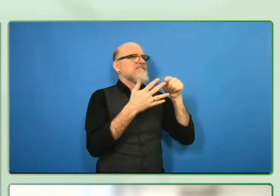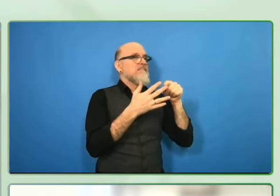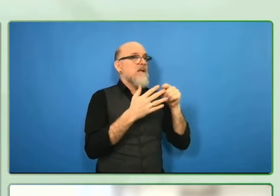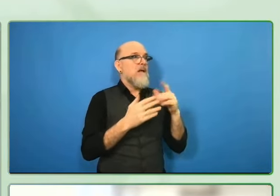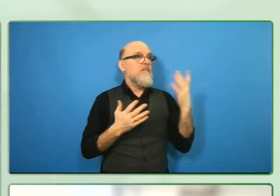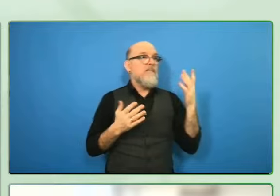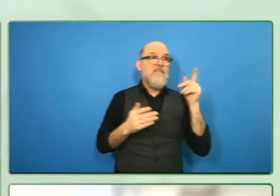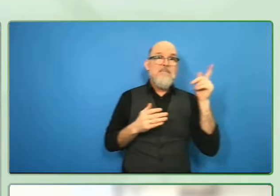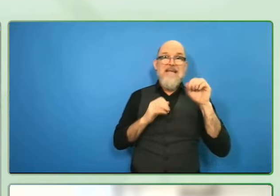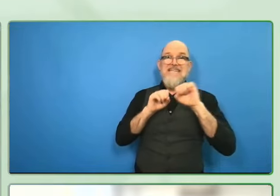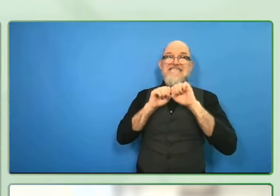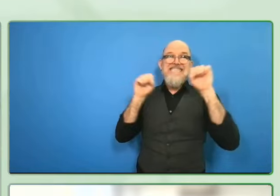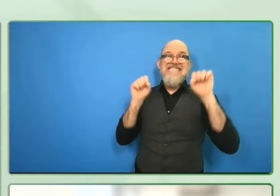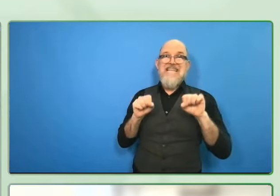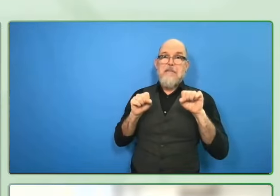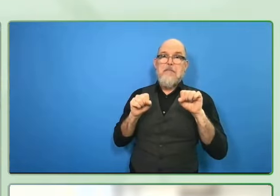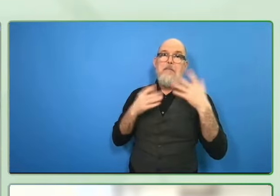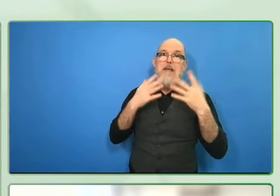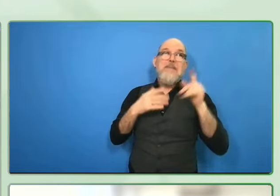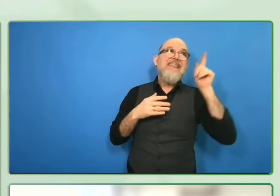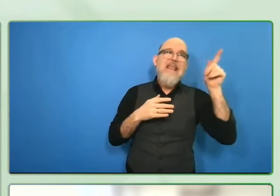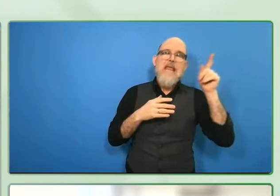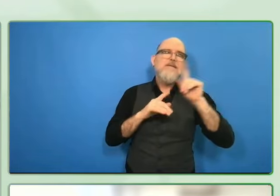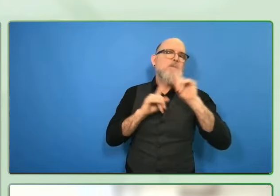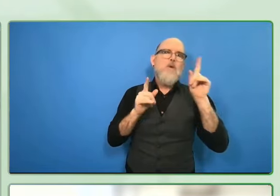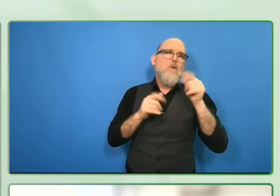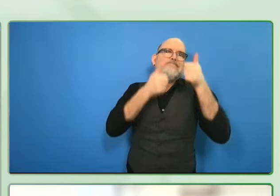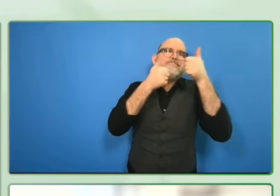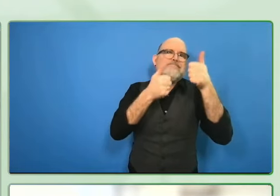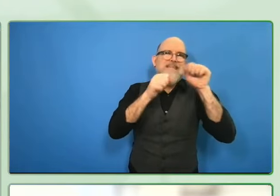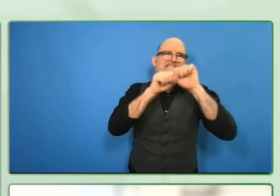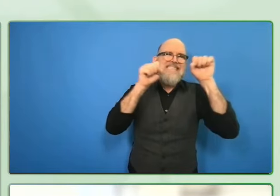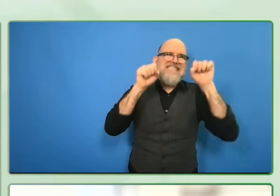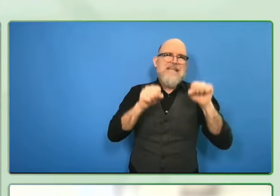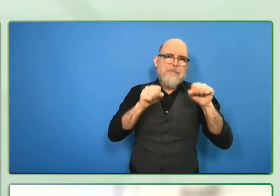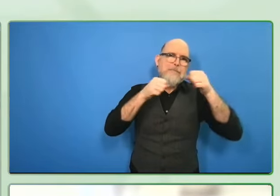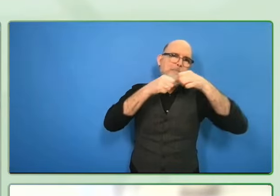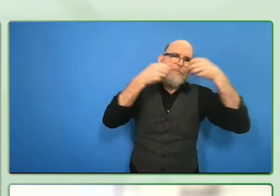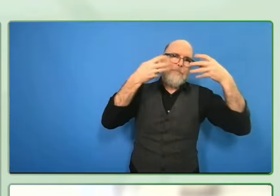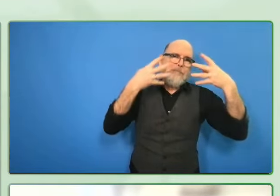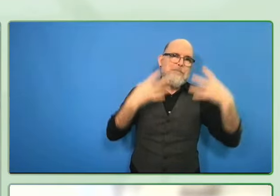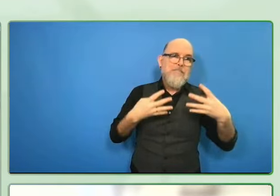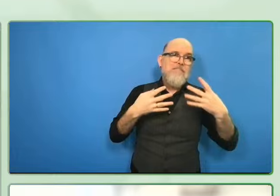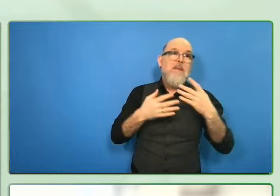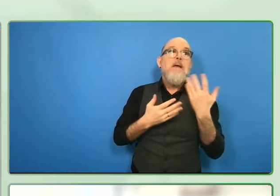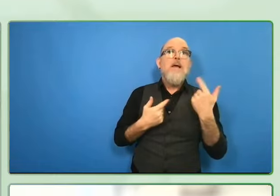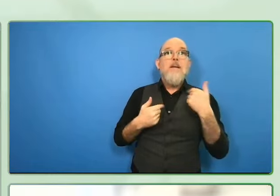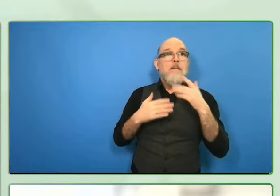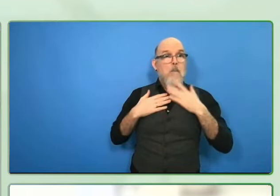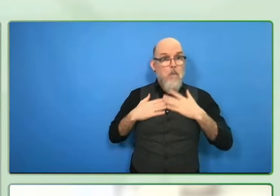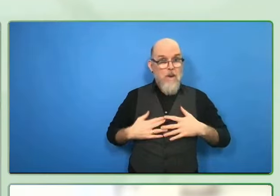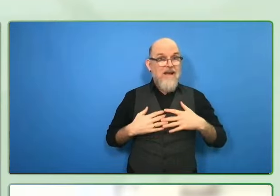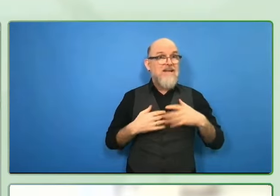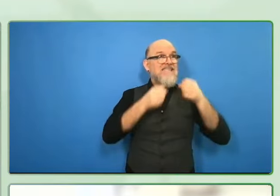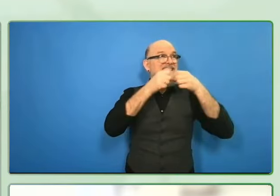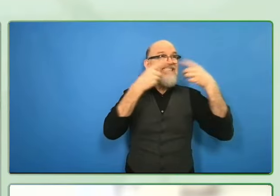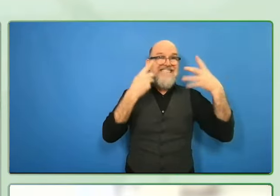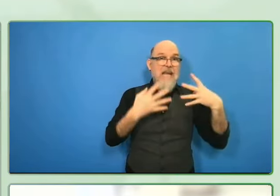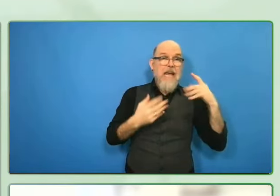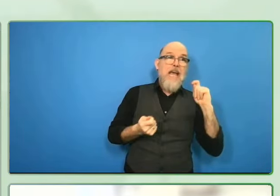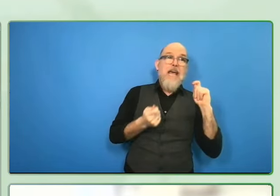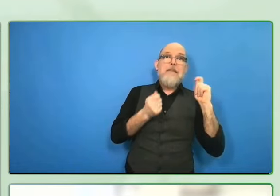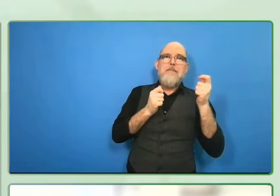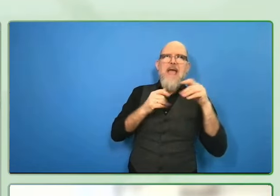the process of moving from ad hoc to managed adjustments. And so, really pleased to be doing